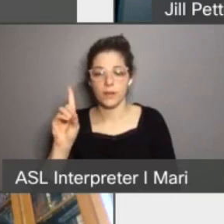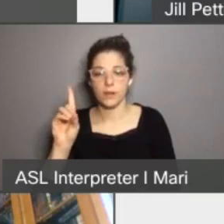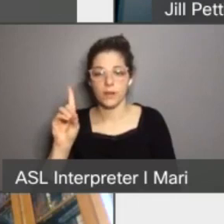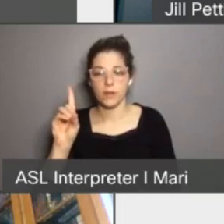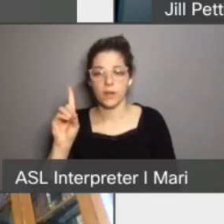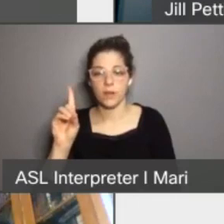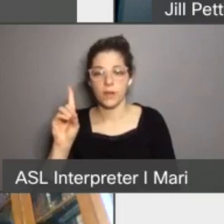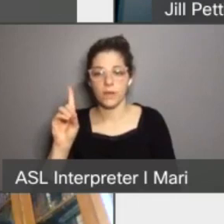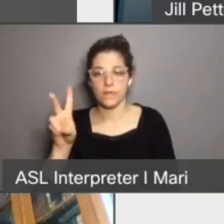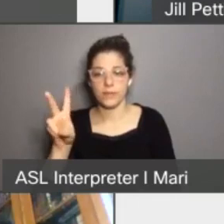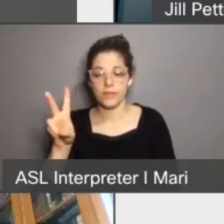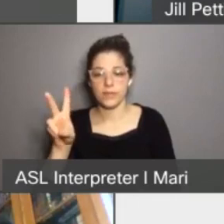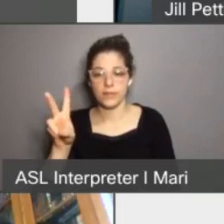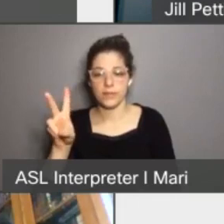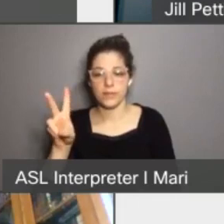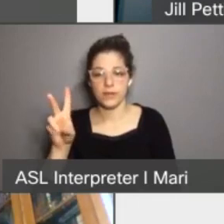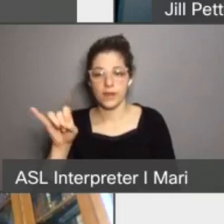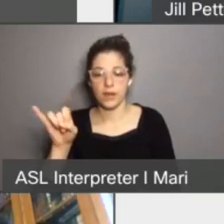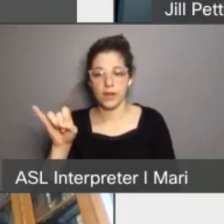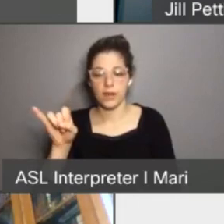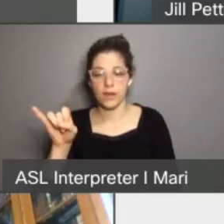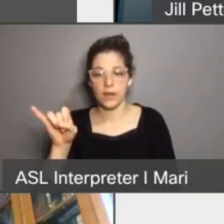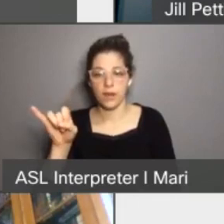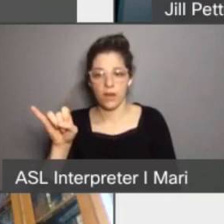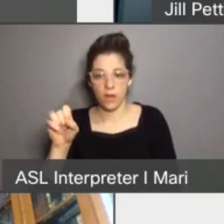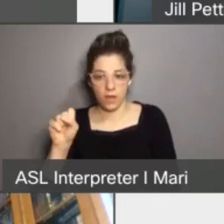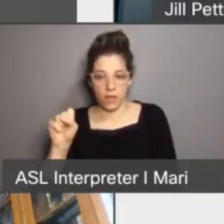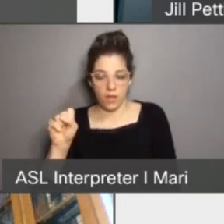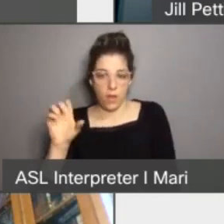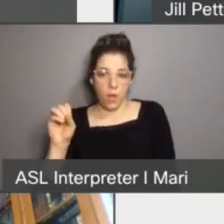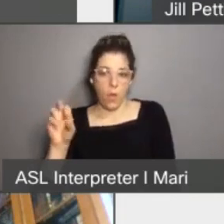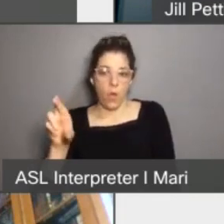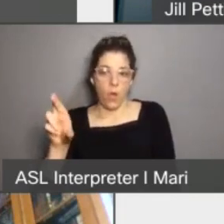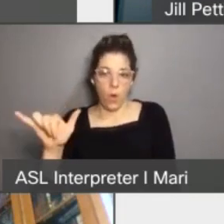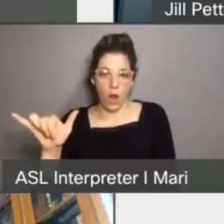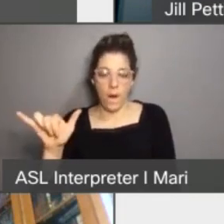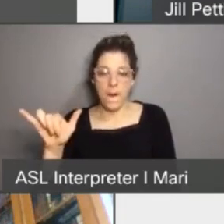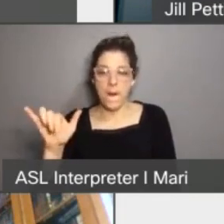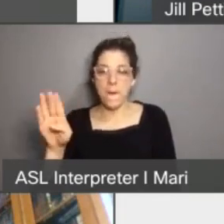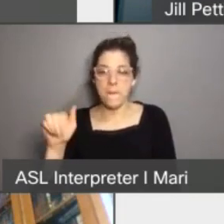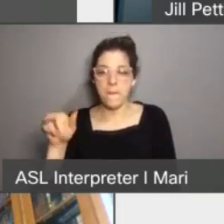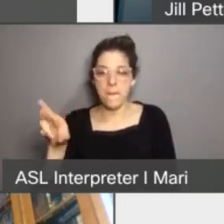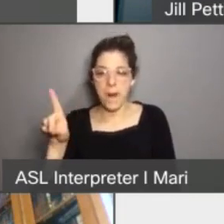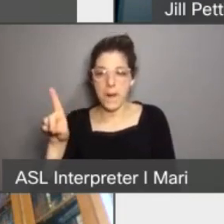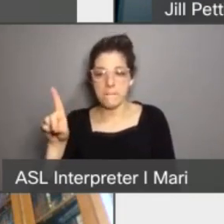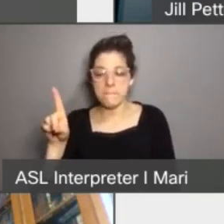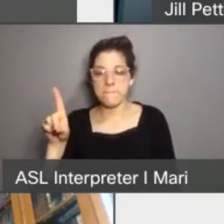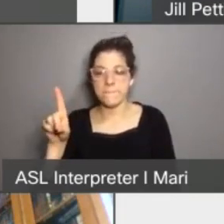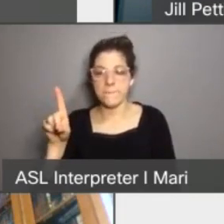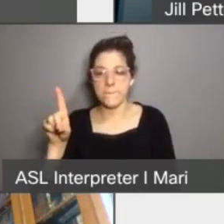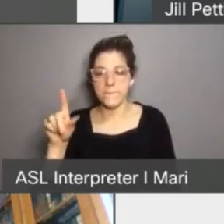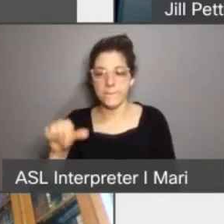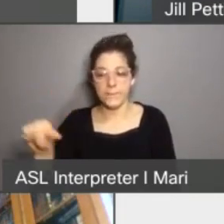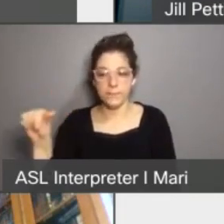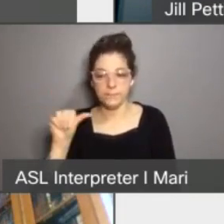David, V, I, S is in Sam, ORY, board, BOARD, at